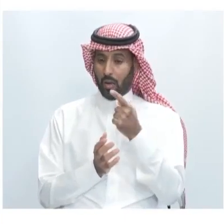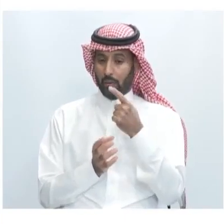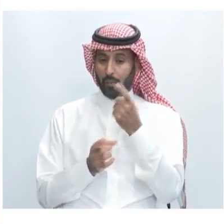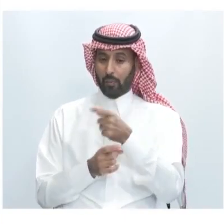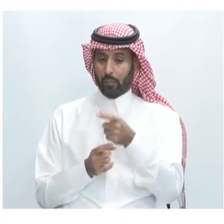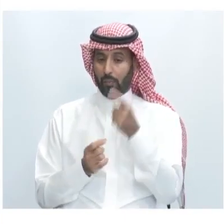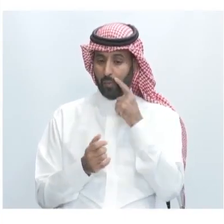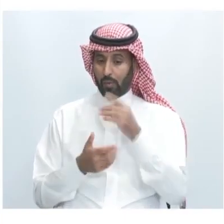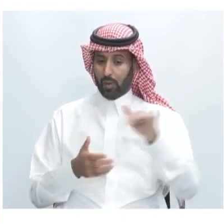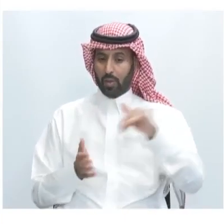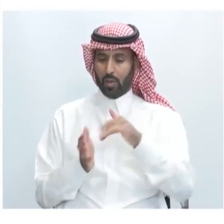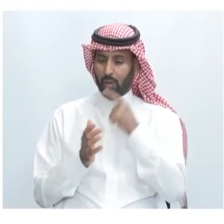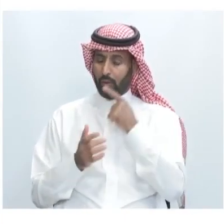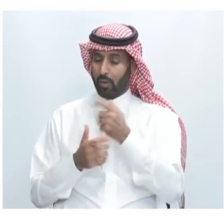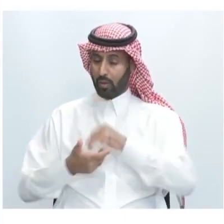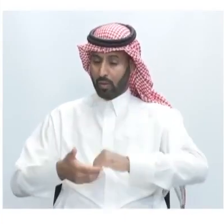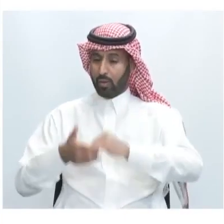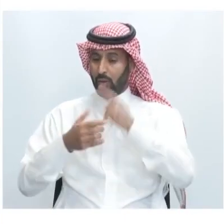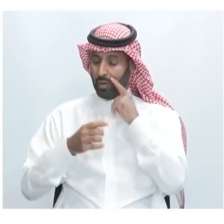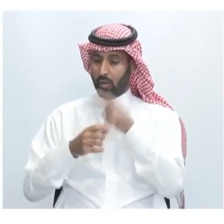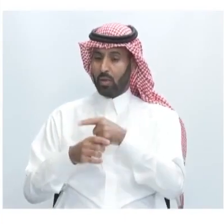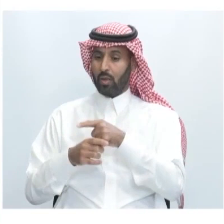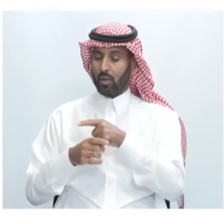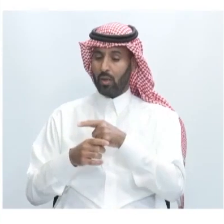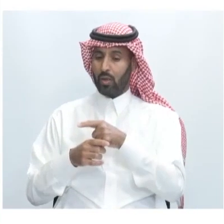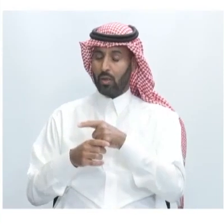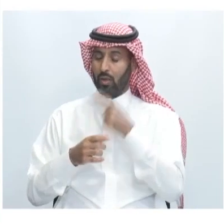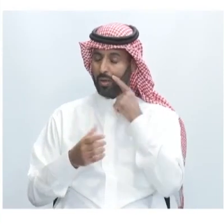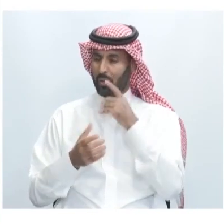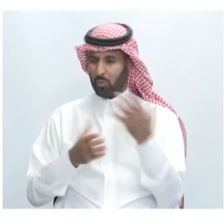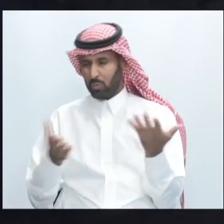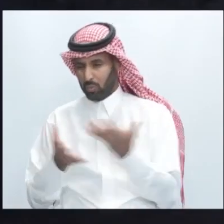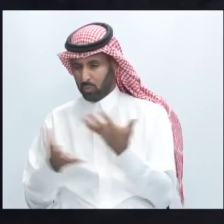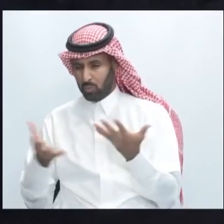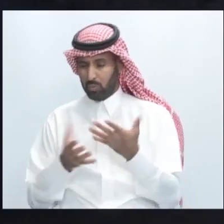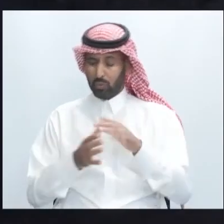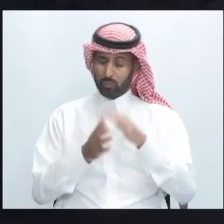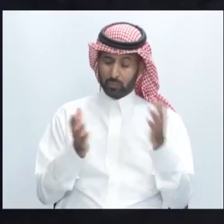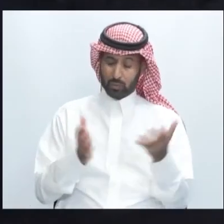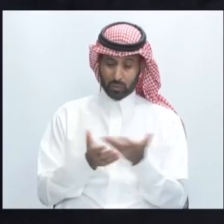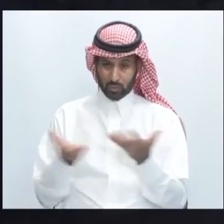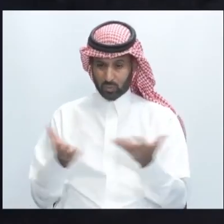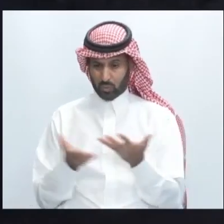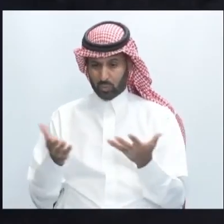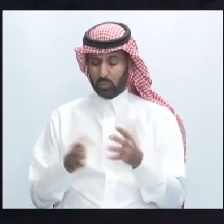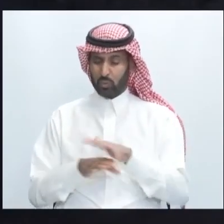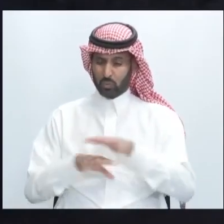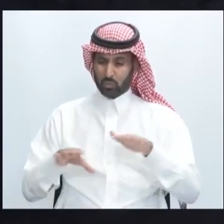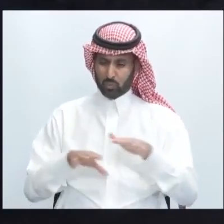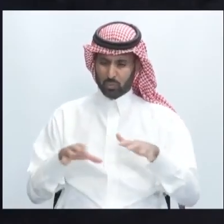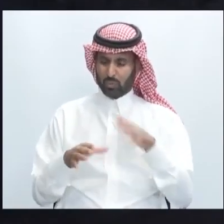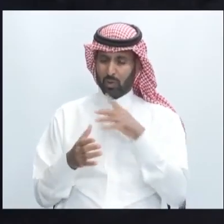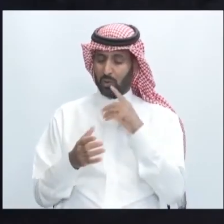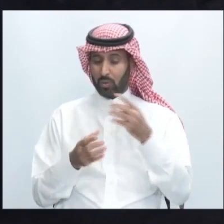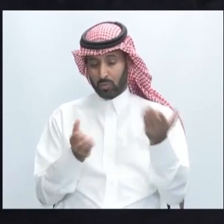supplies has arrived to help the victims of the earthquake. The victims of the earthquake. So,